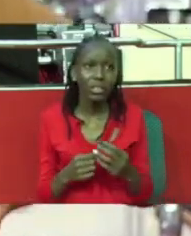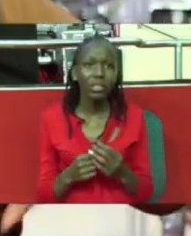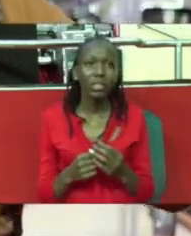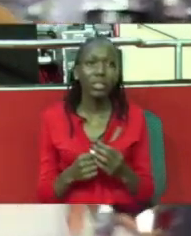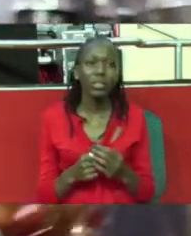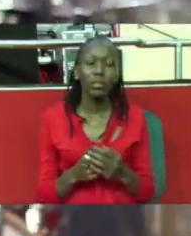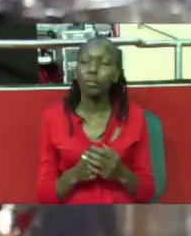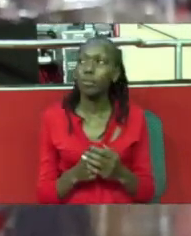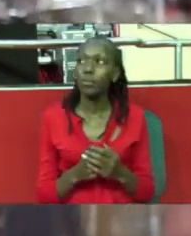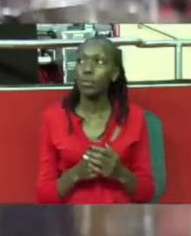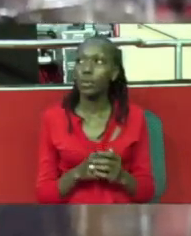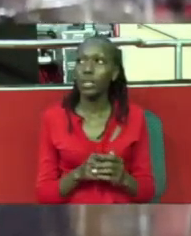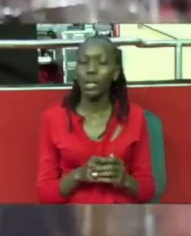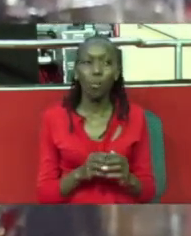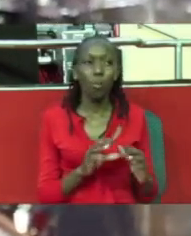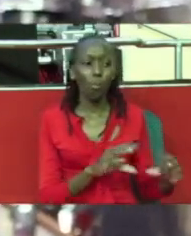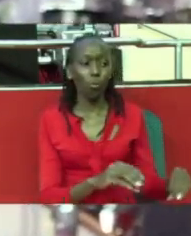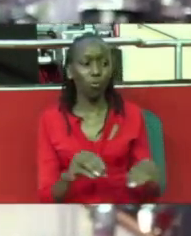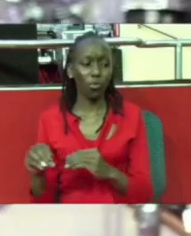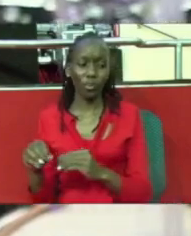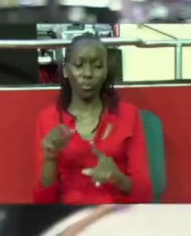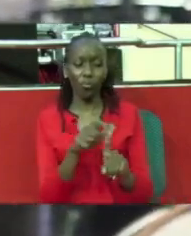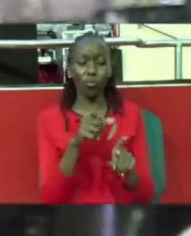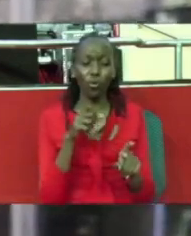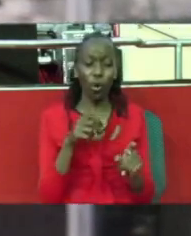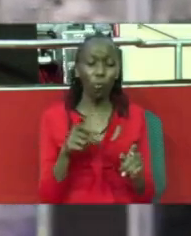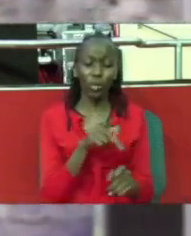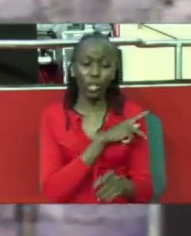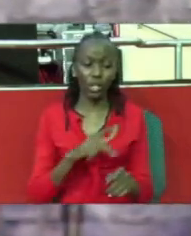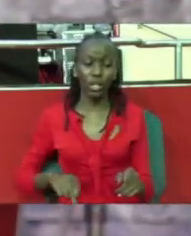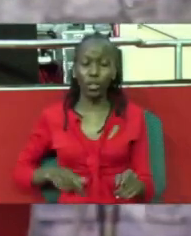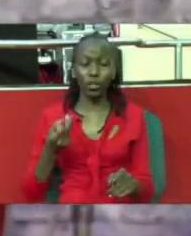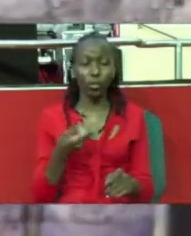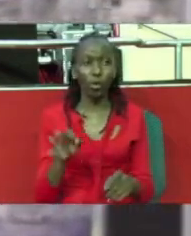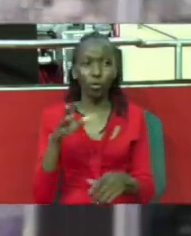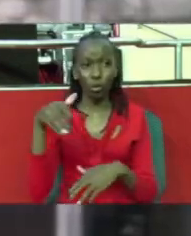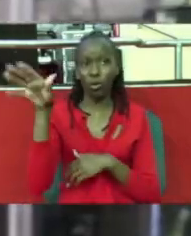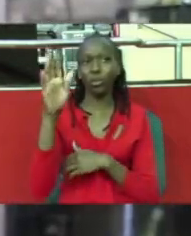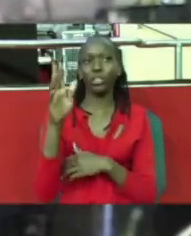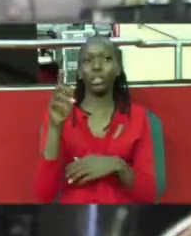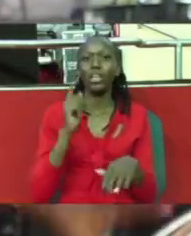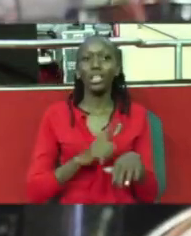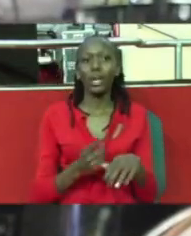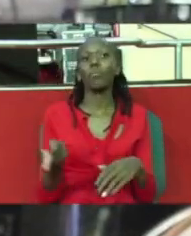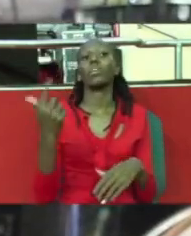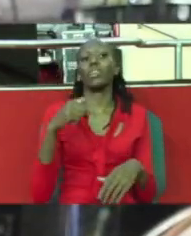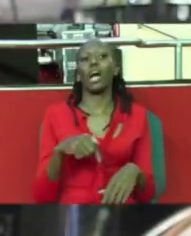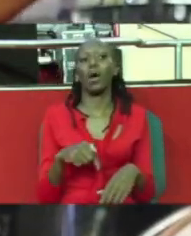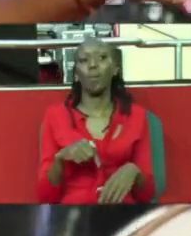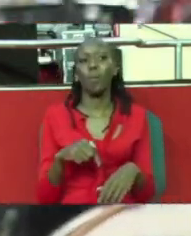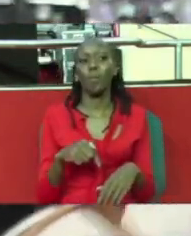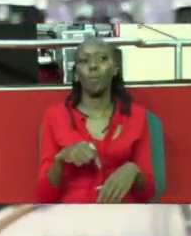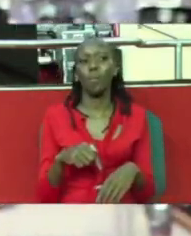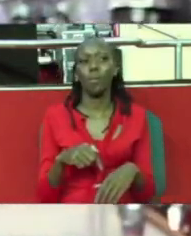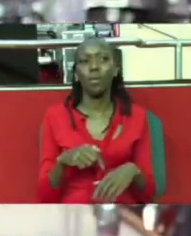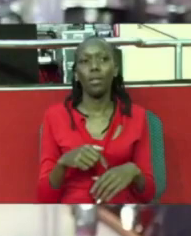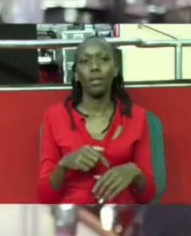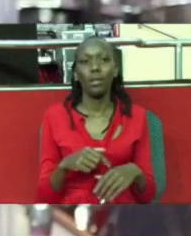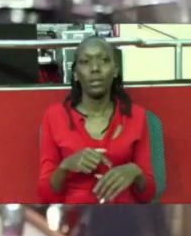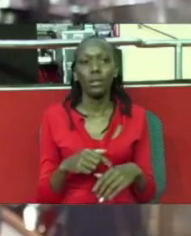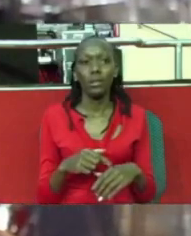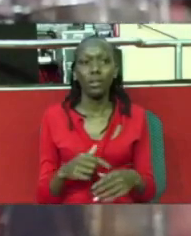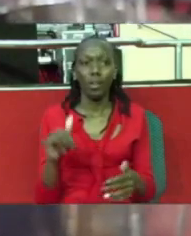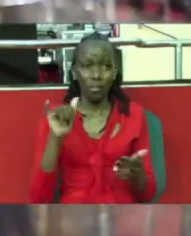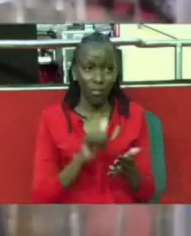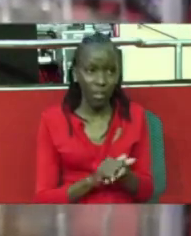snatching them from the kingdom of God? Ni nini kinachowaondoa katika ufalme wa Mungu? Time has come. Wakati umewadia. There is a close certain doors. Kwamba